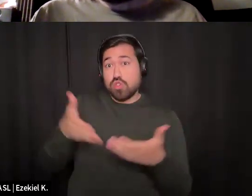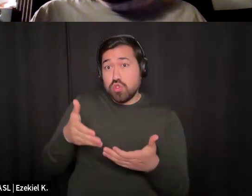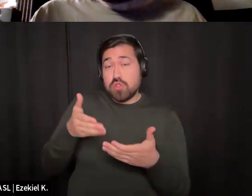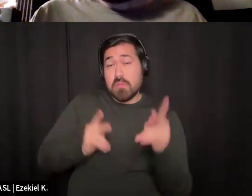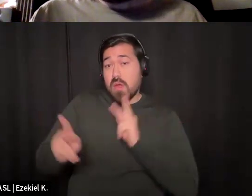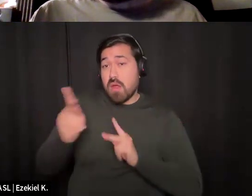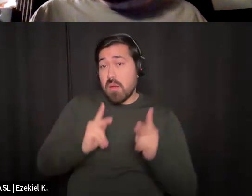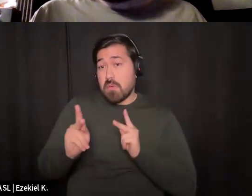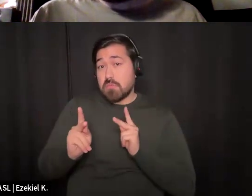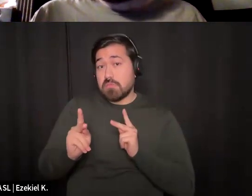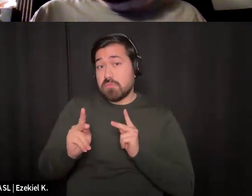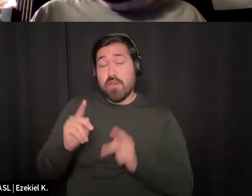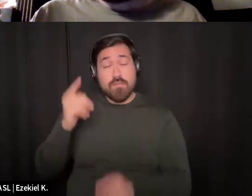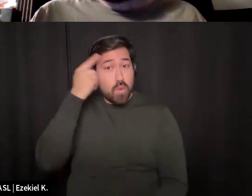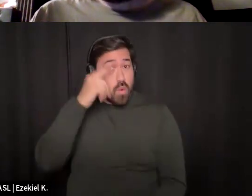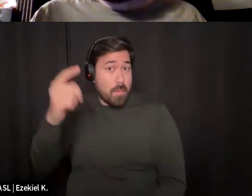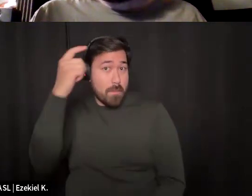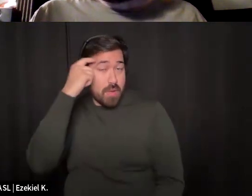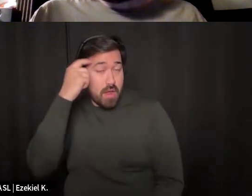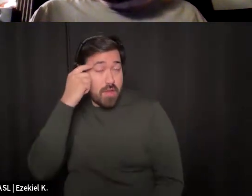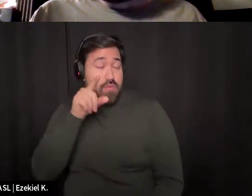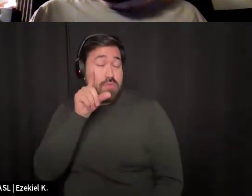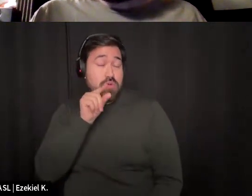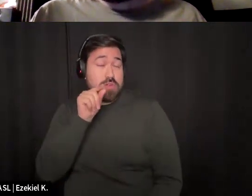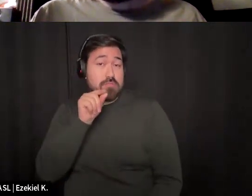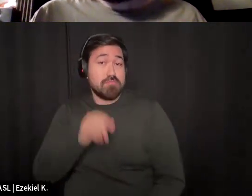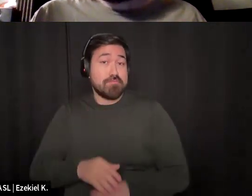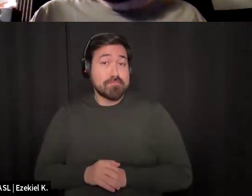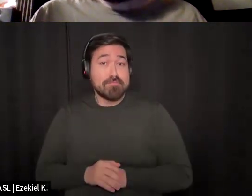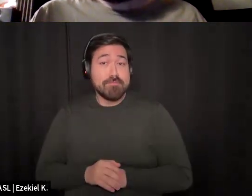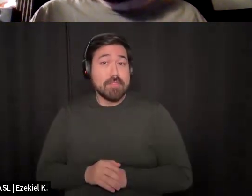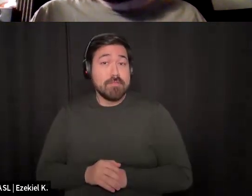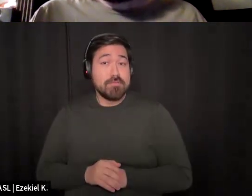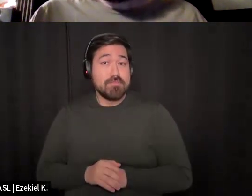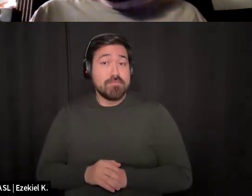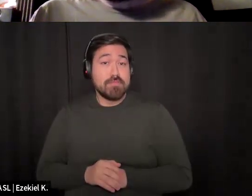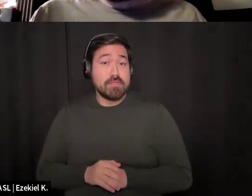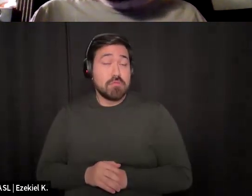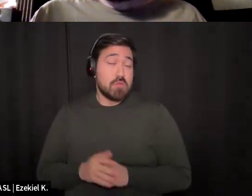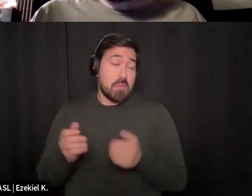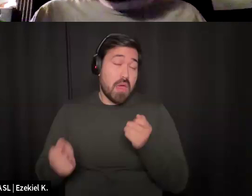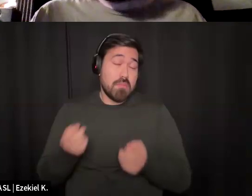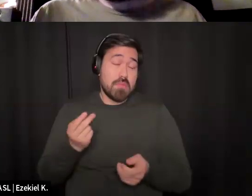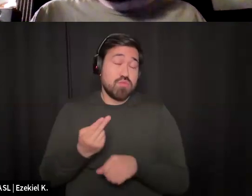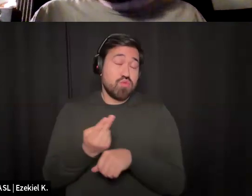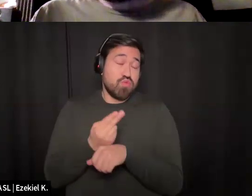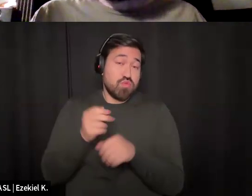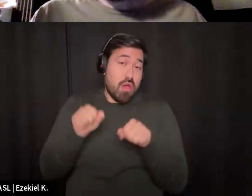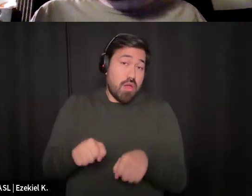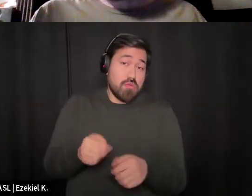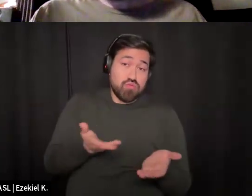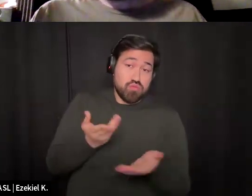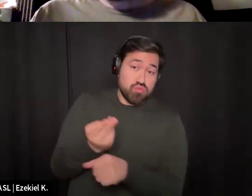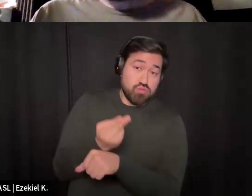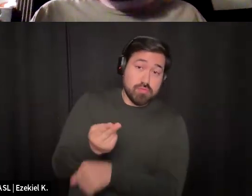mindful birding in case that's of use to folks. I'm wondering if you could share, Eric or Kalina, either one,